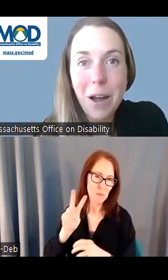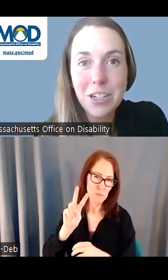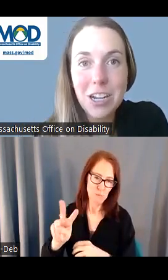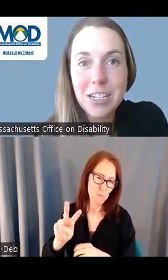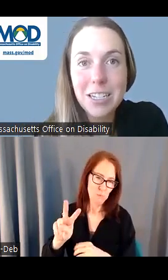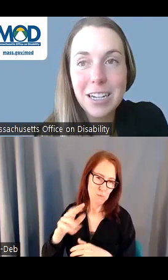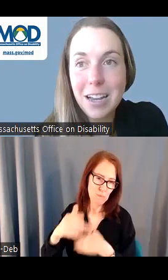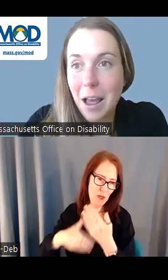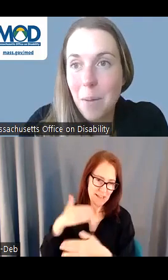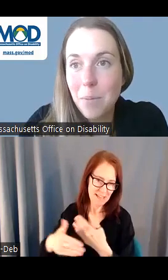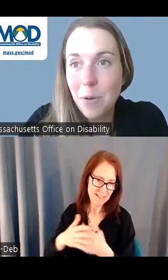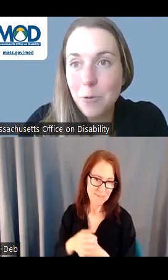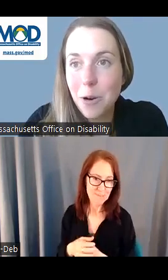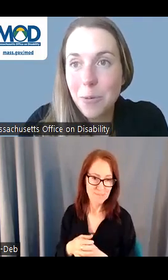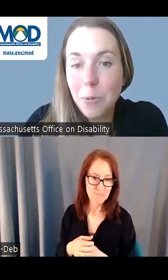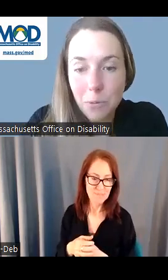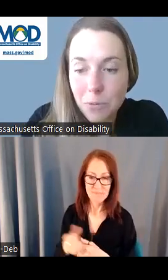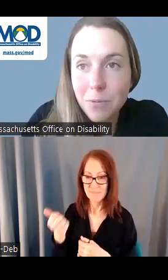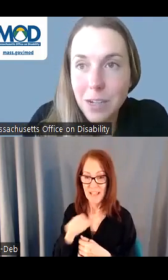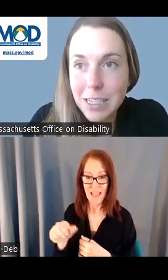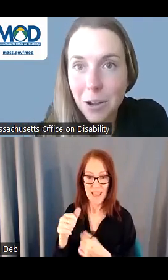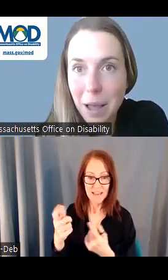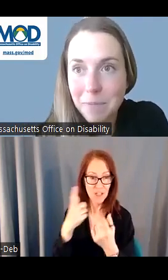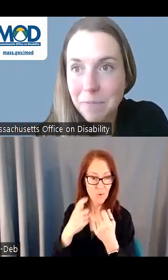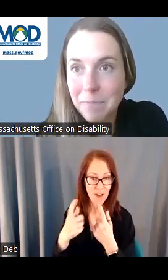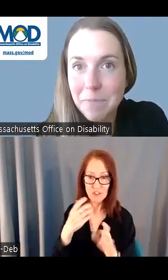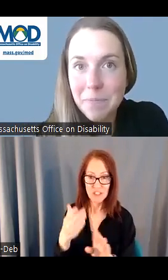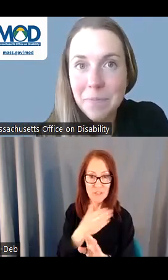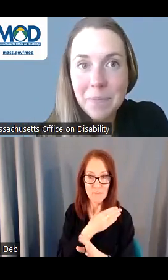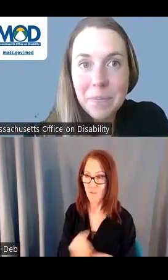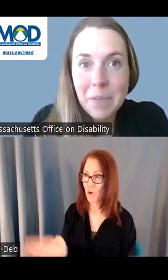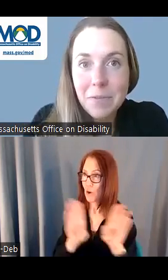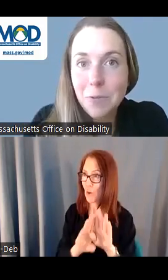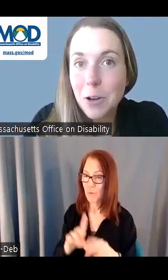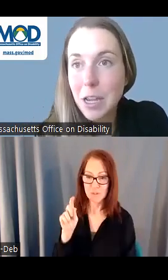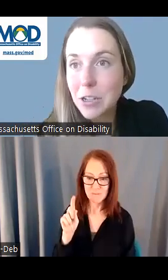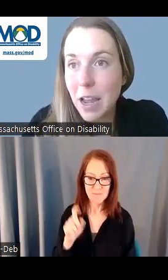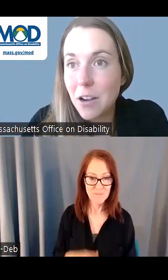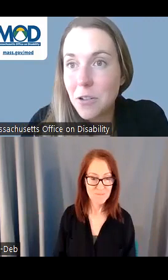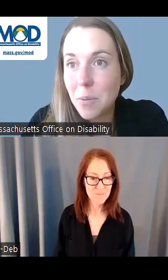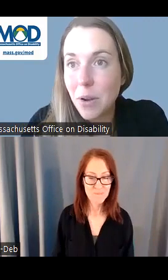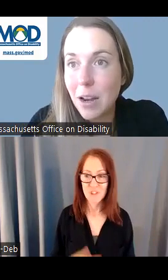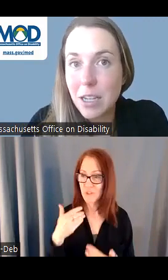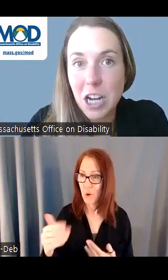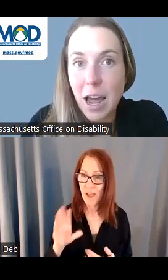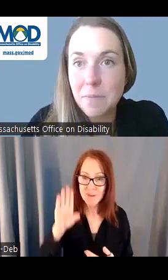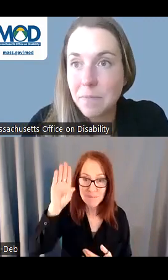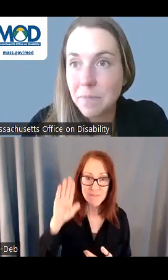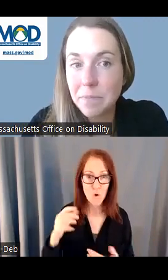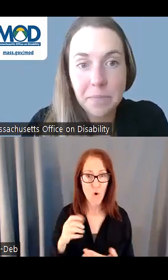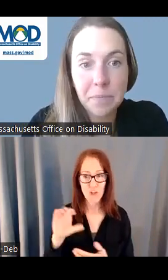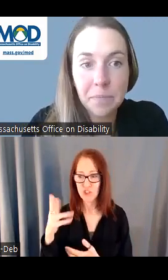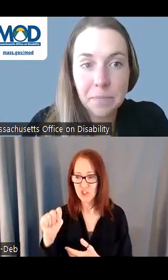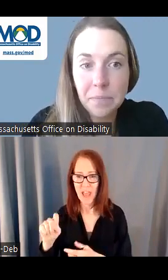any questions before we say goodbye? Feel free to raise your hand or you can put it in the chat.